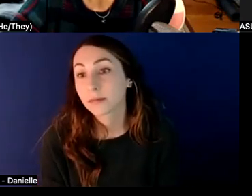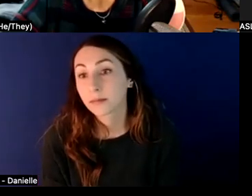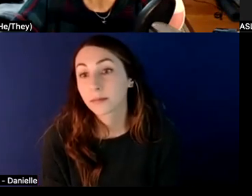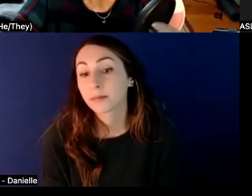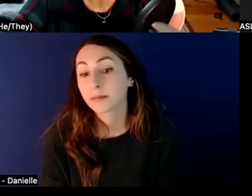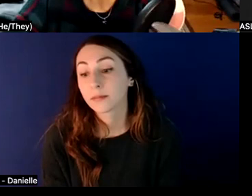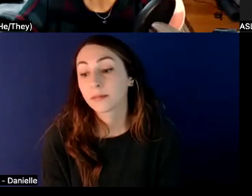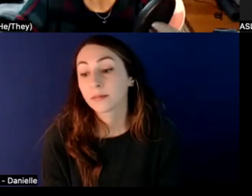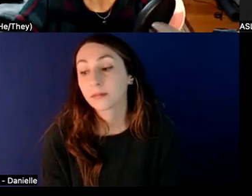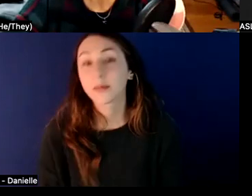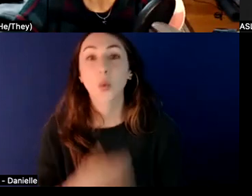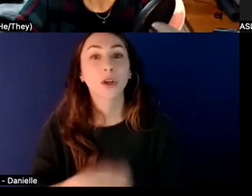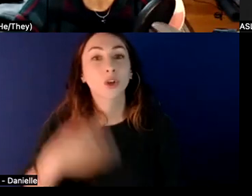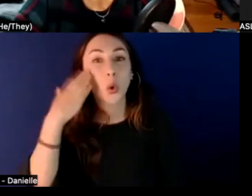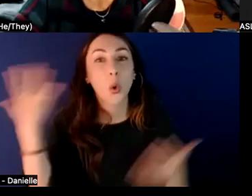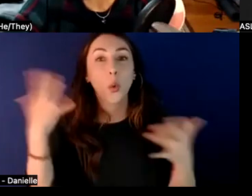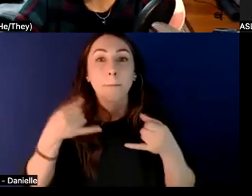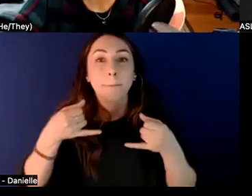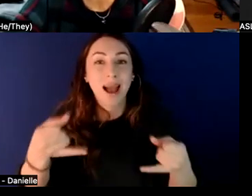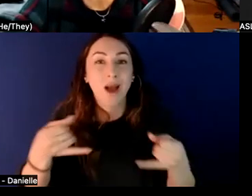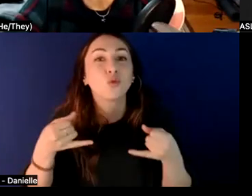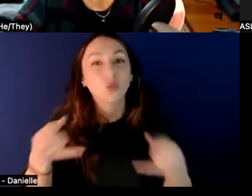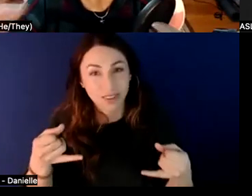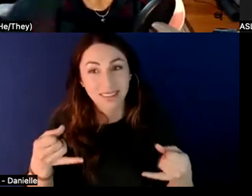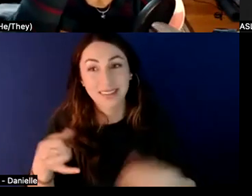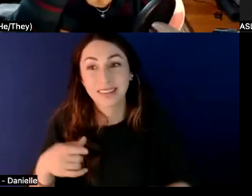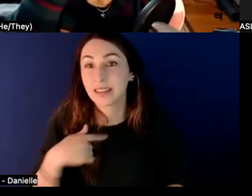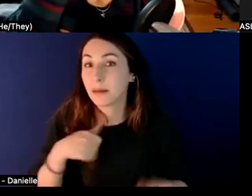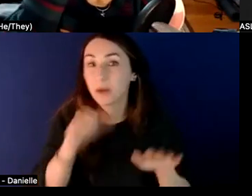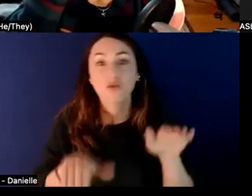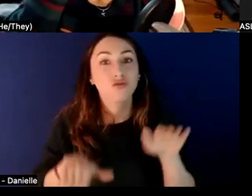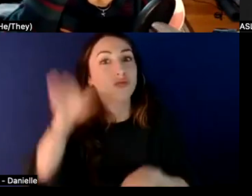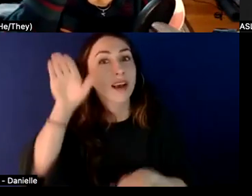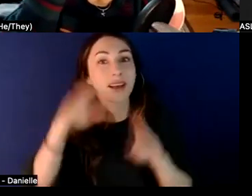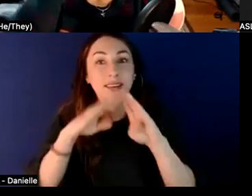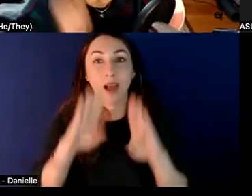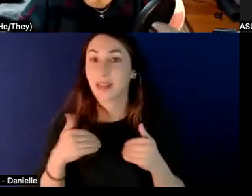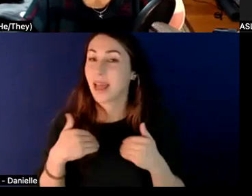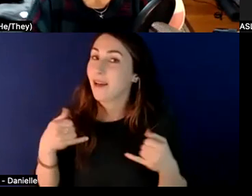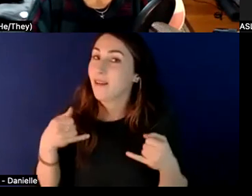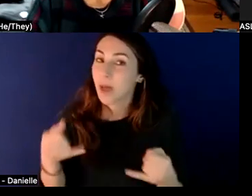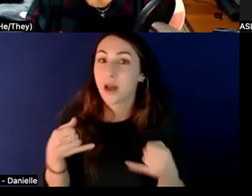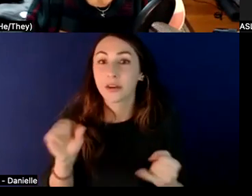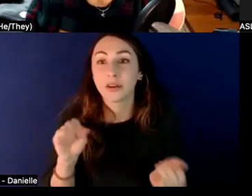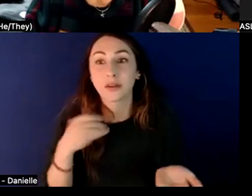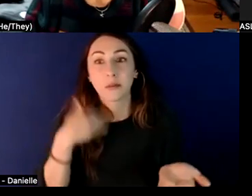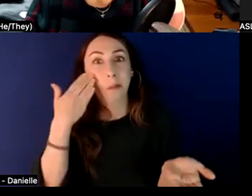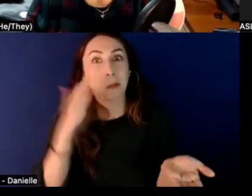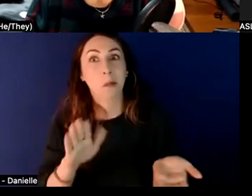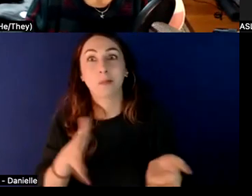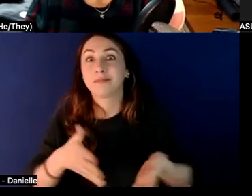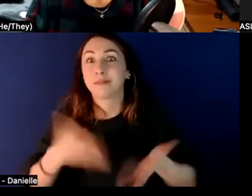I wish I knew what boundaries were, because I was not raised in a household that had those, so I didn't know what they were at